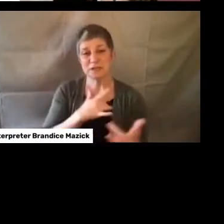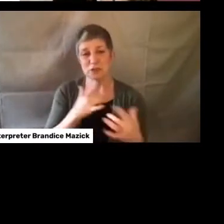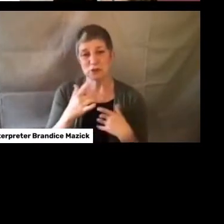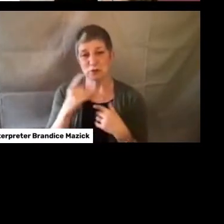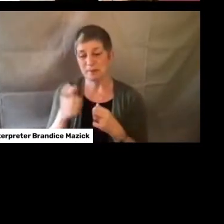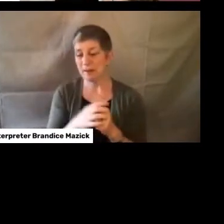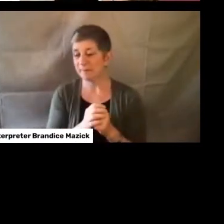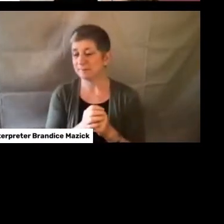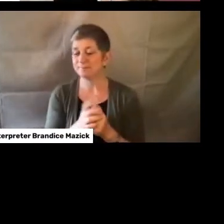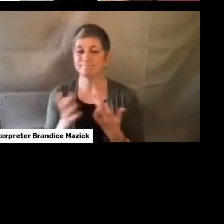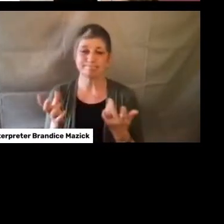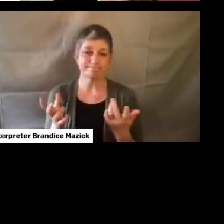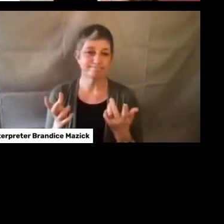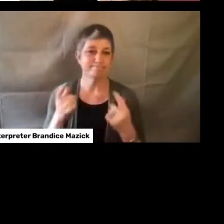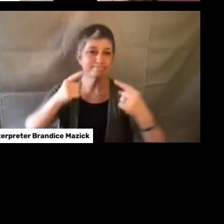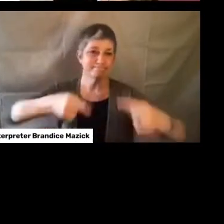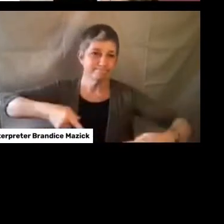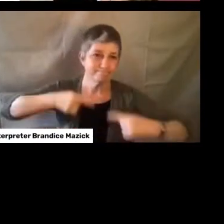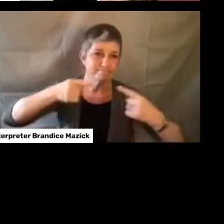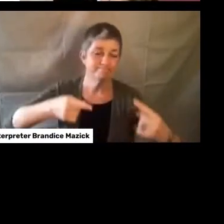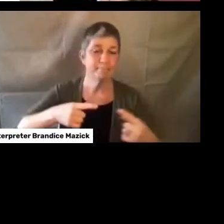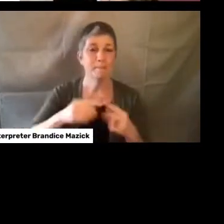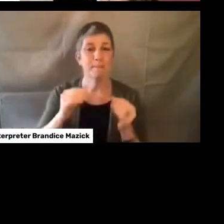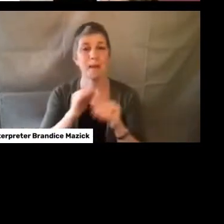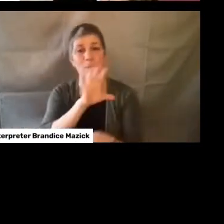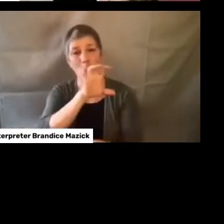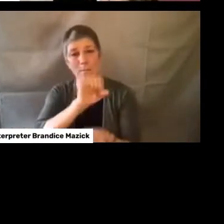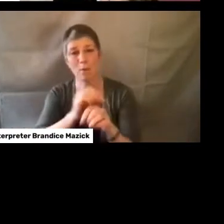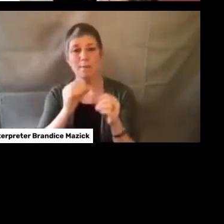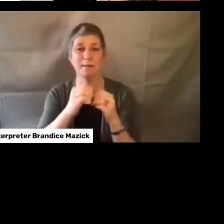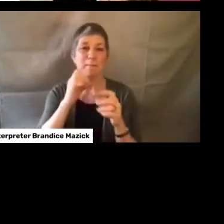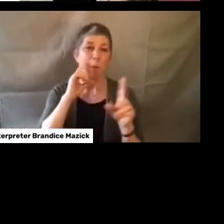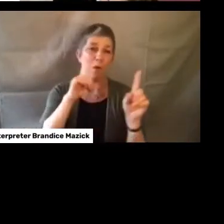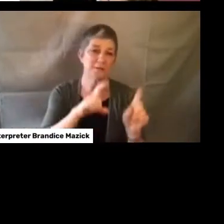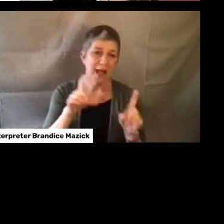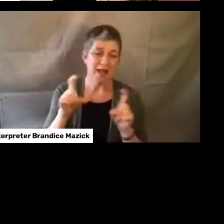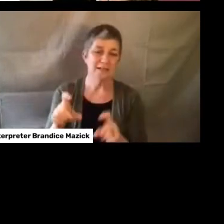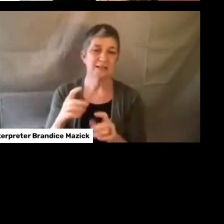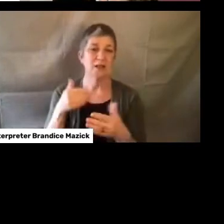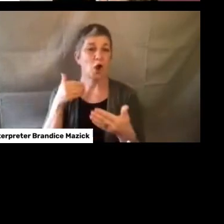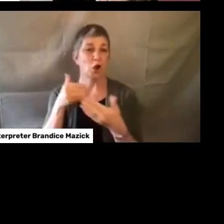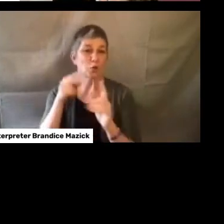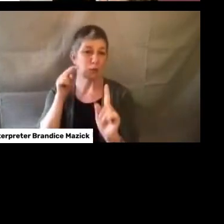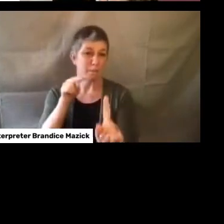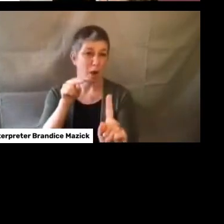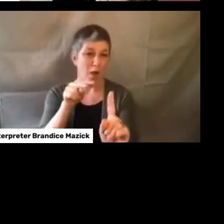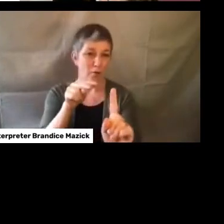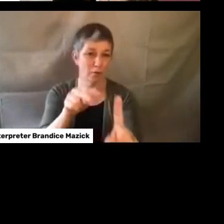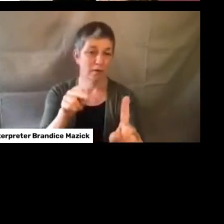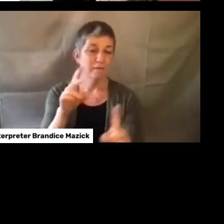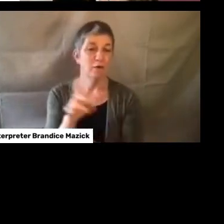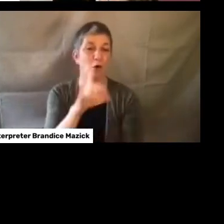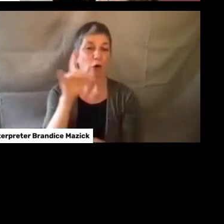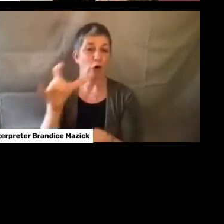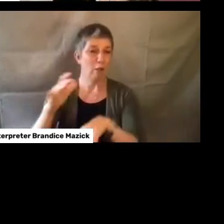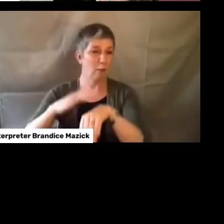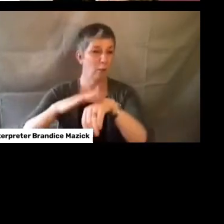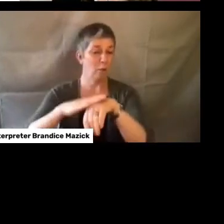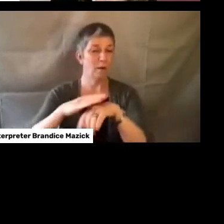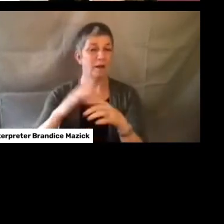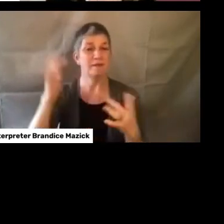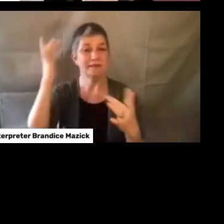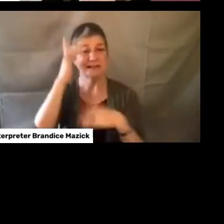are the hassle of having more appointments and tests. You get closer monitoring for early warning of disease